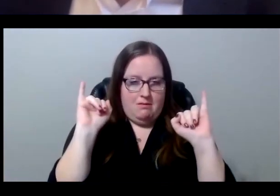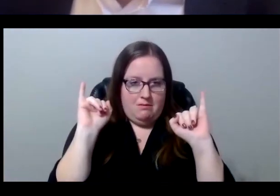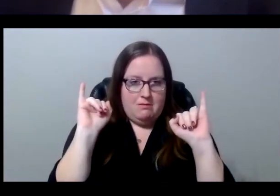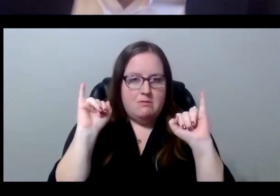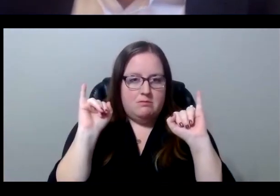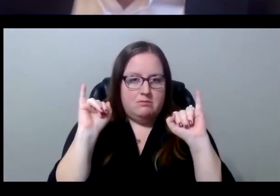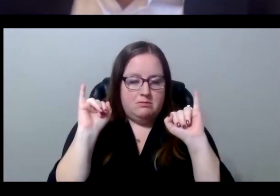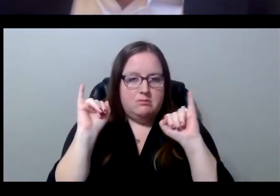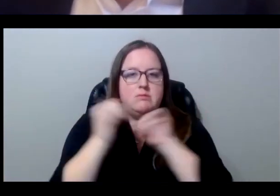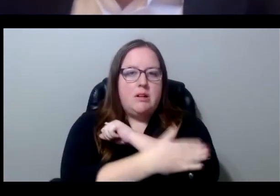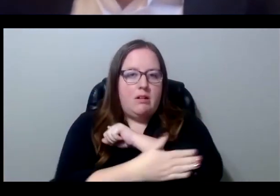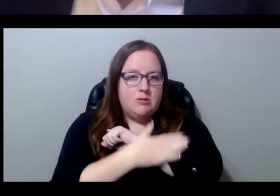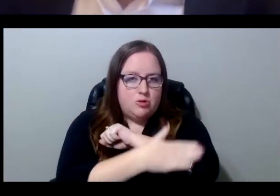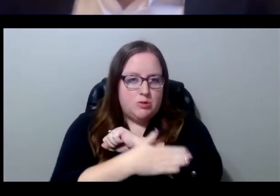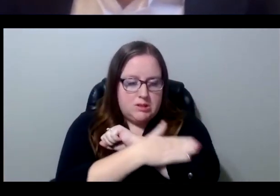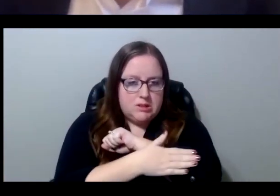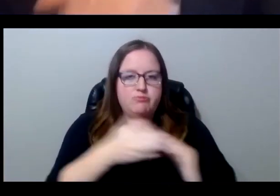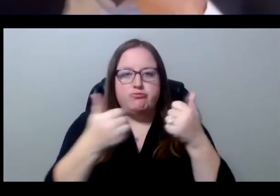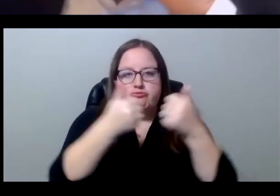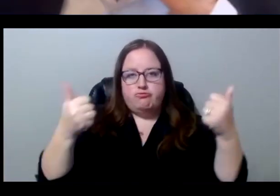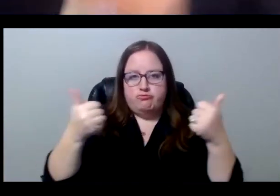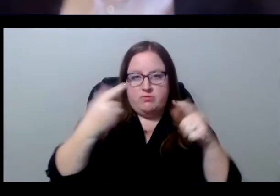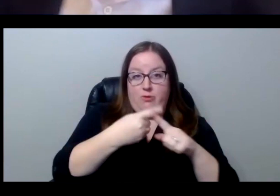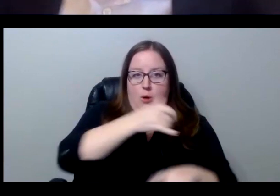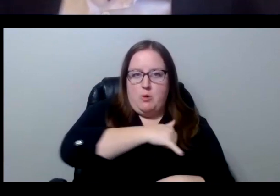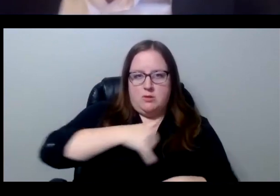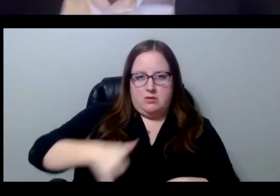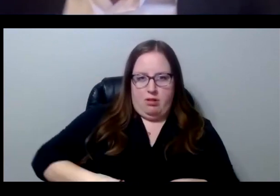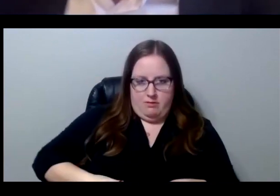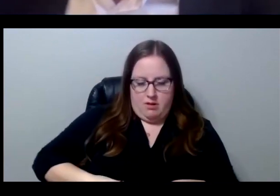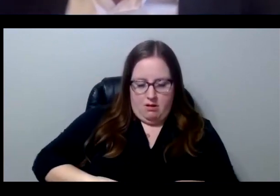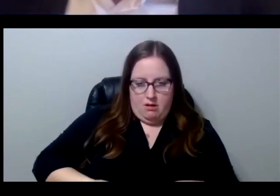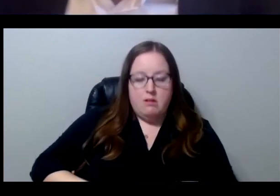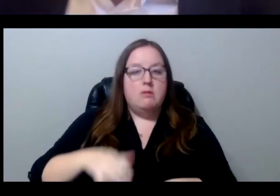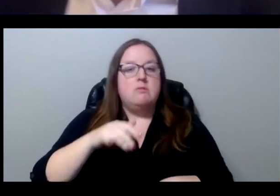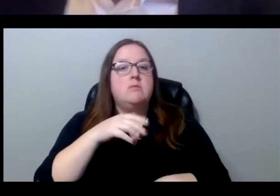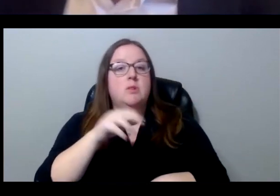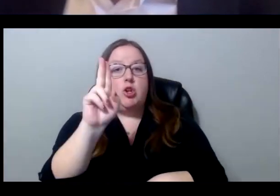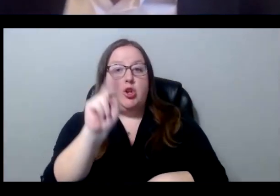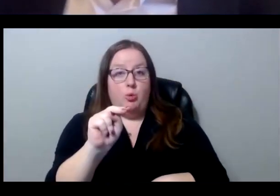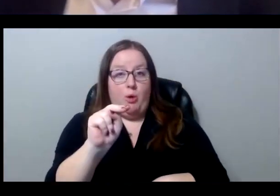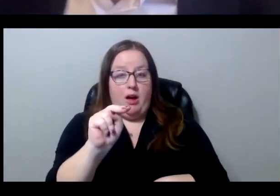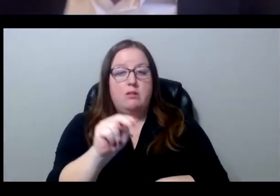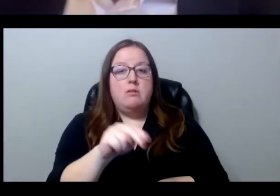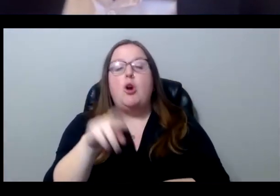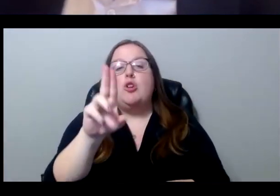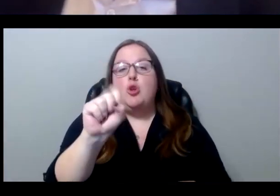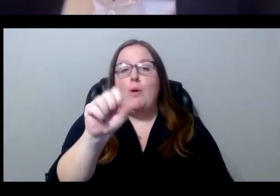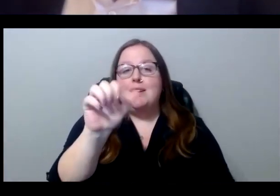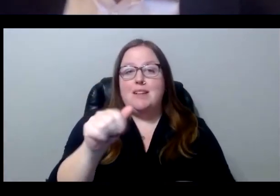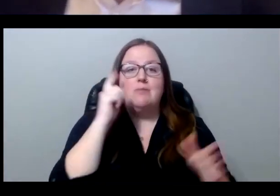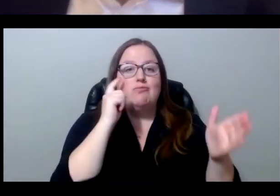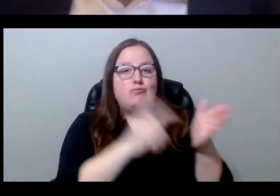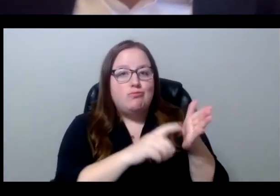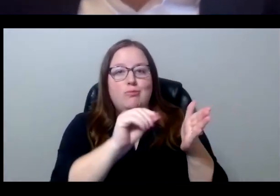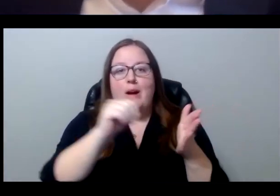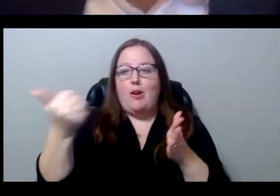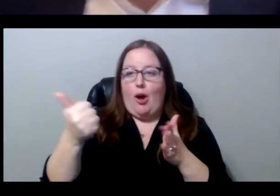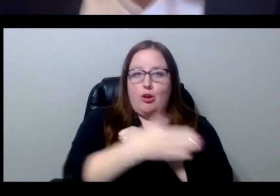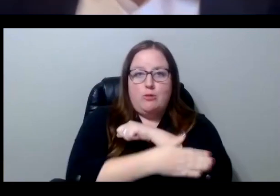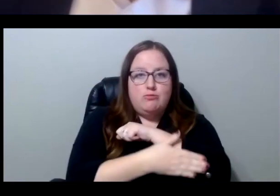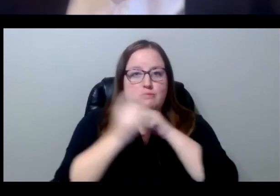So again, we see republics beginning to gain independence in the early 90s. At the same time, Serb ethno-nationalism,